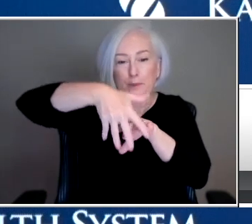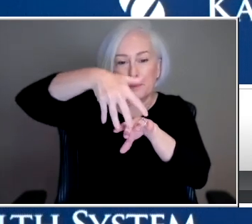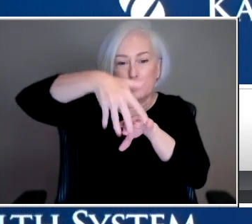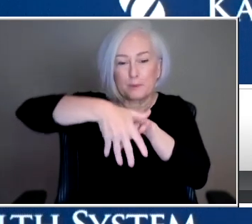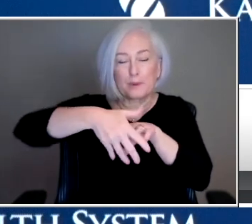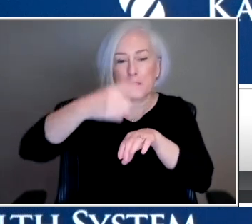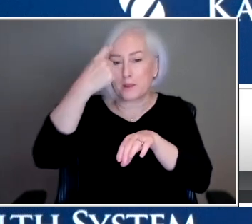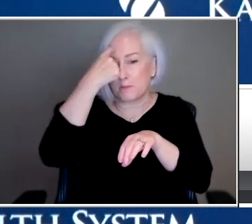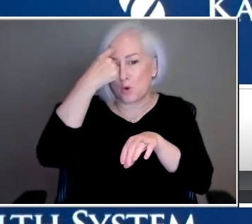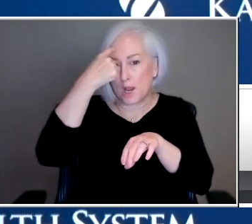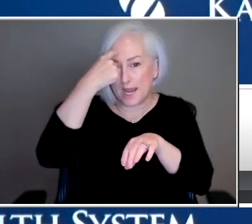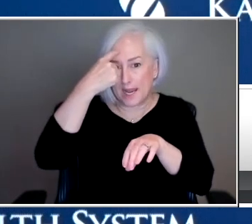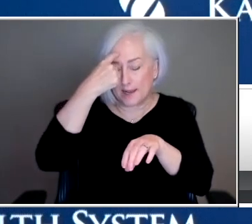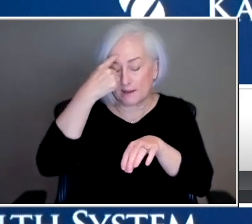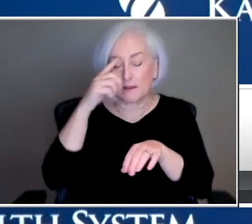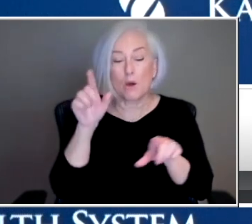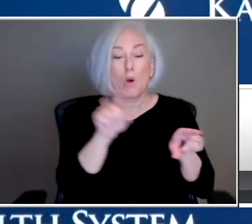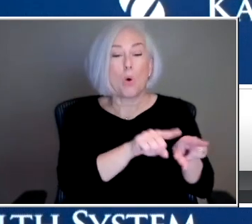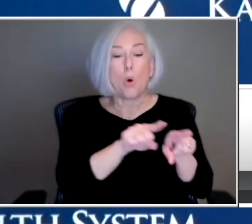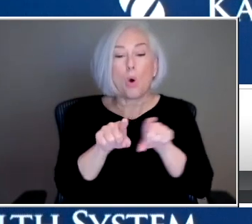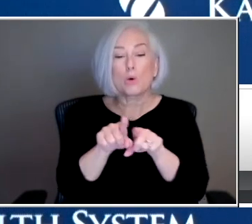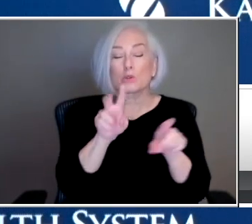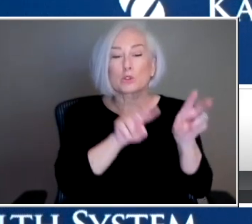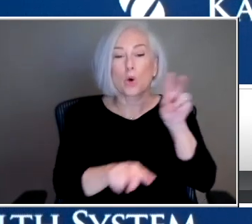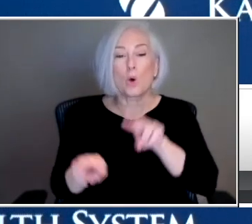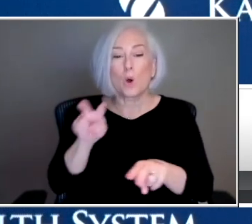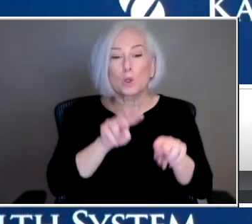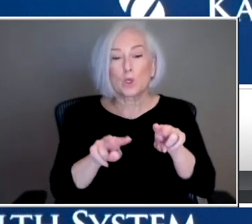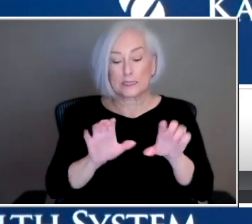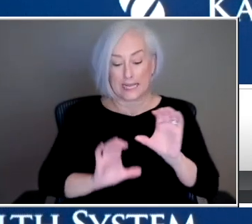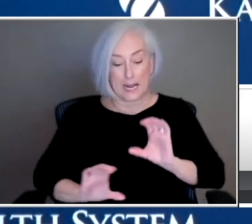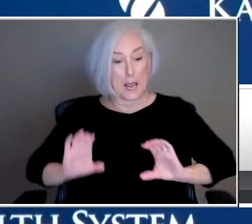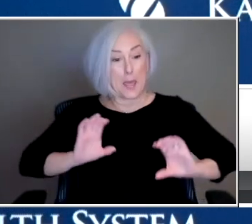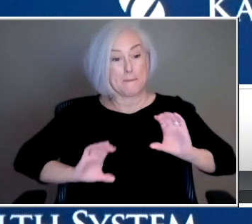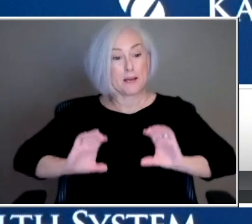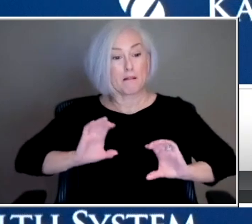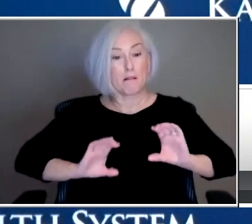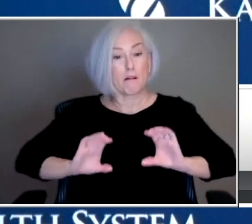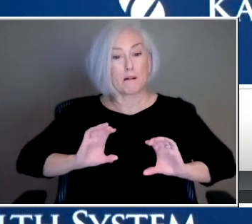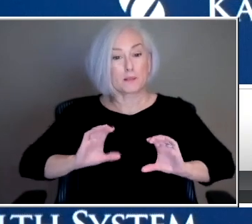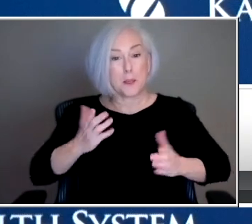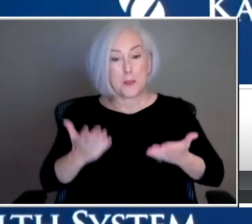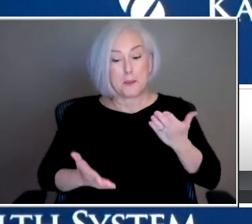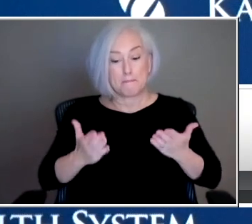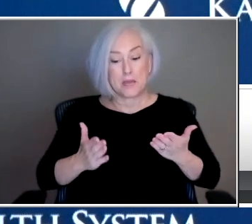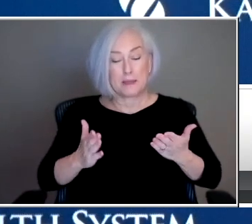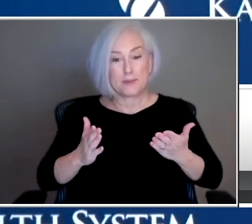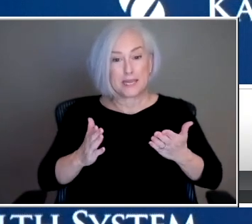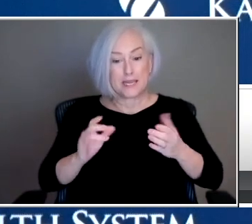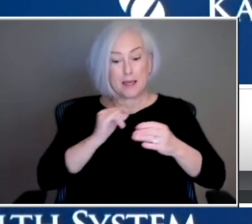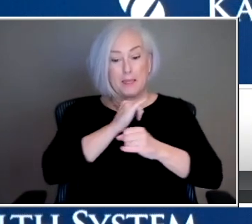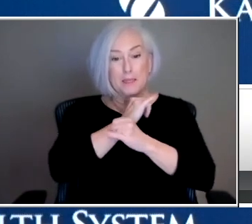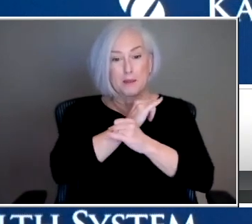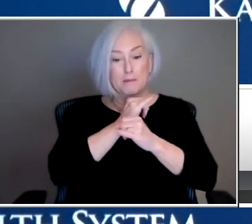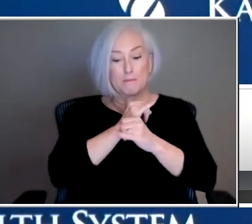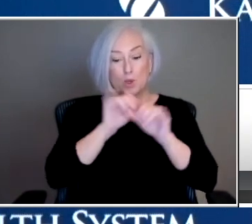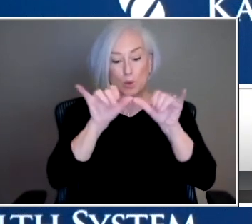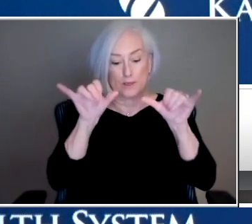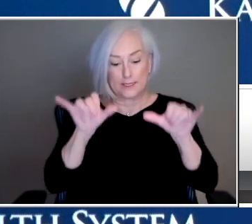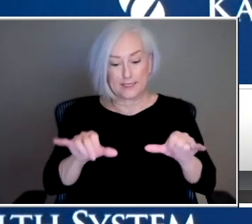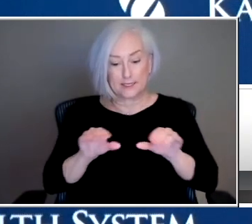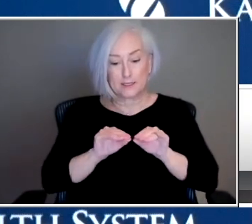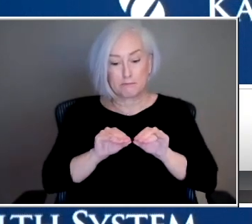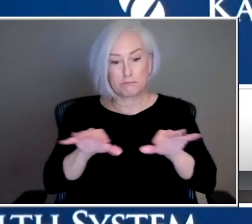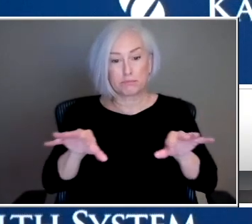things such as chemicals that maybe our immune system secrete. And we have known for a while that